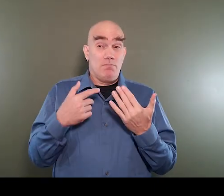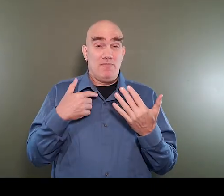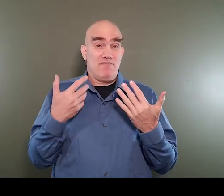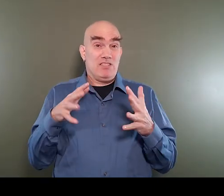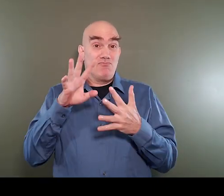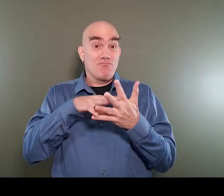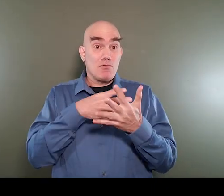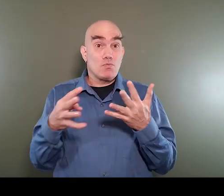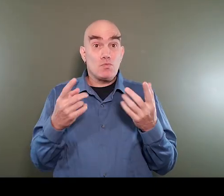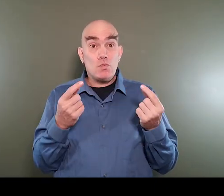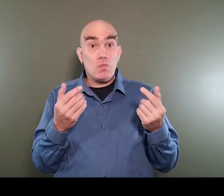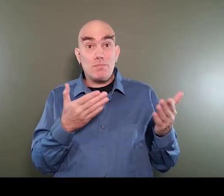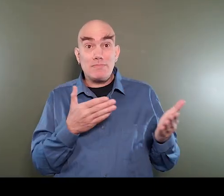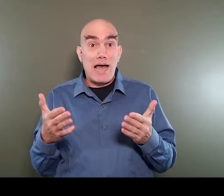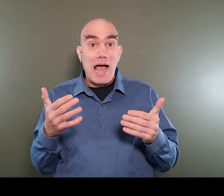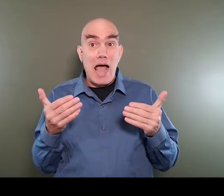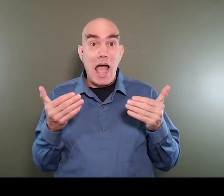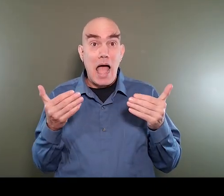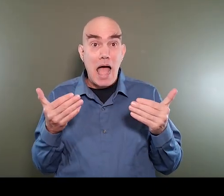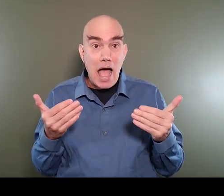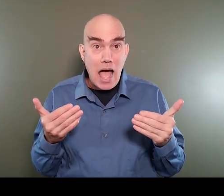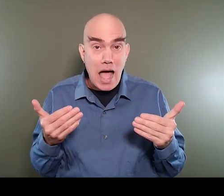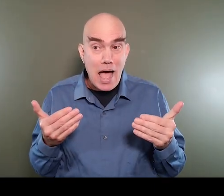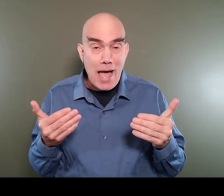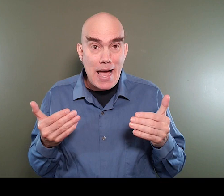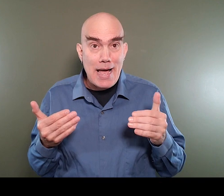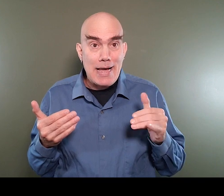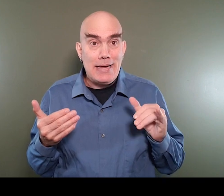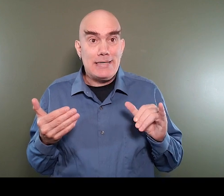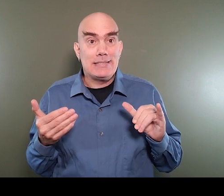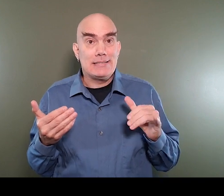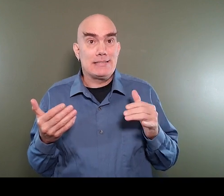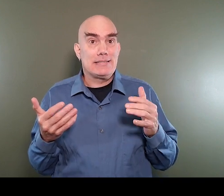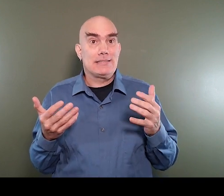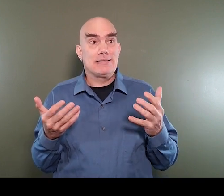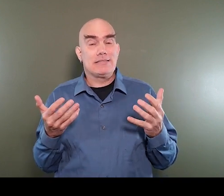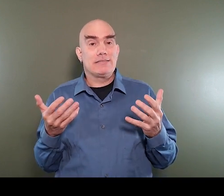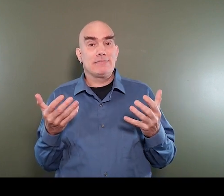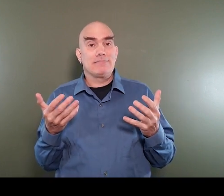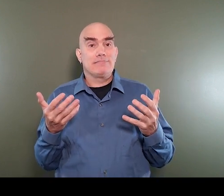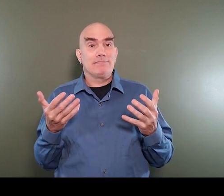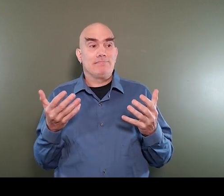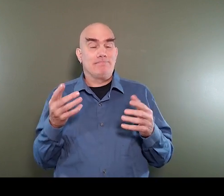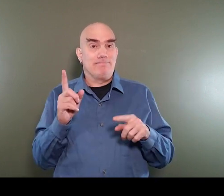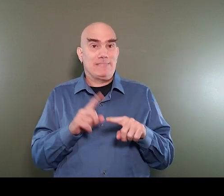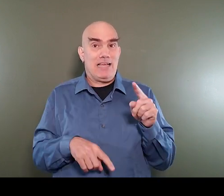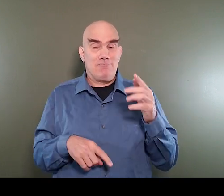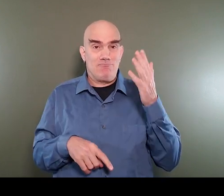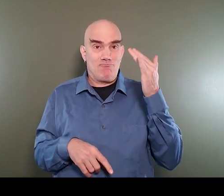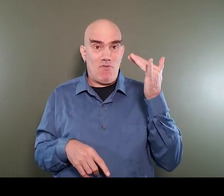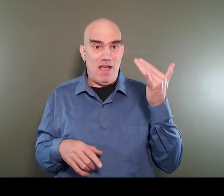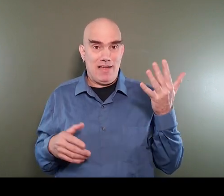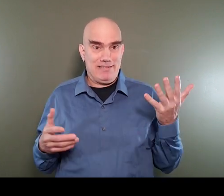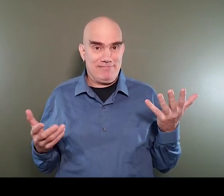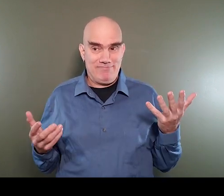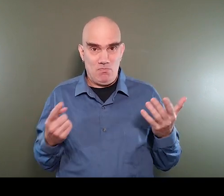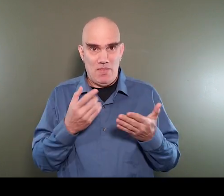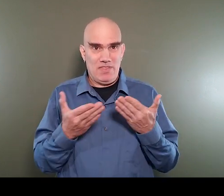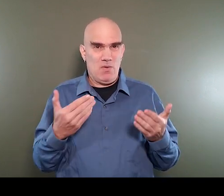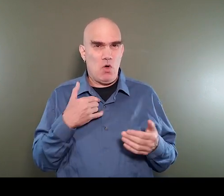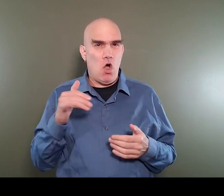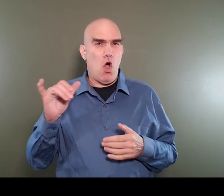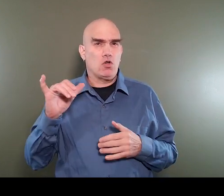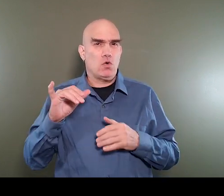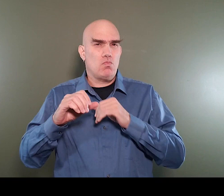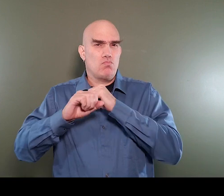And we had some programs that we had scheduled to do, which we couldn't do